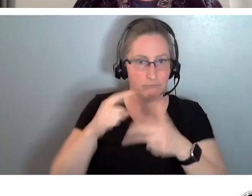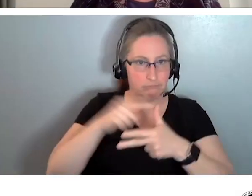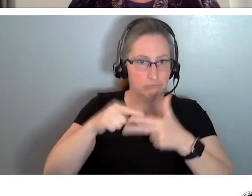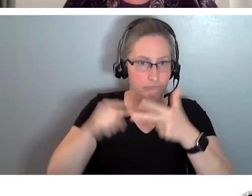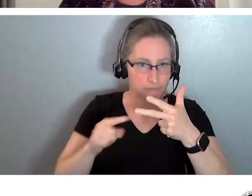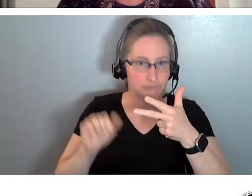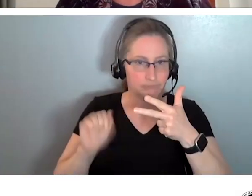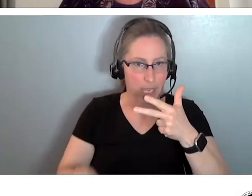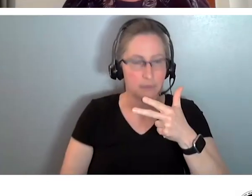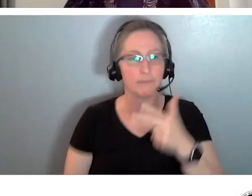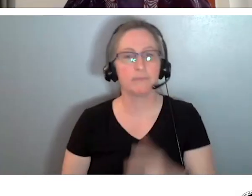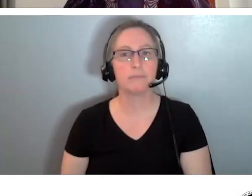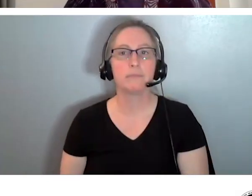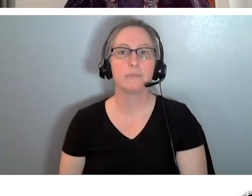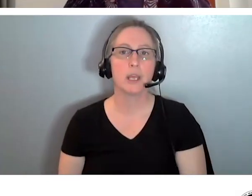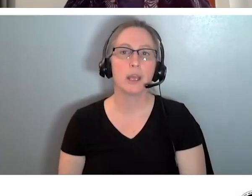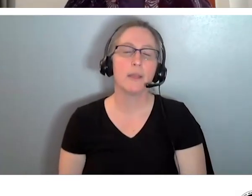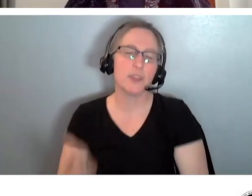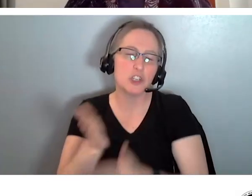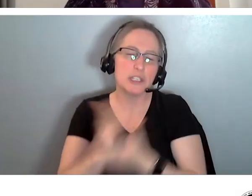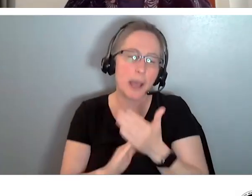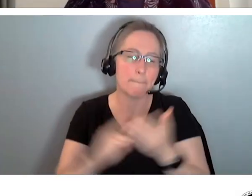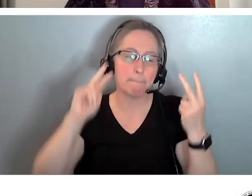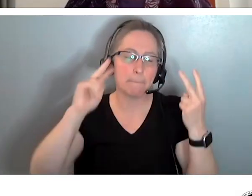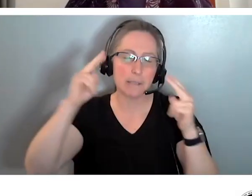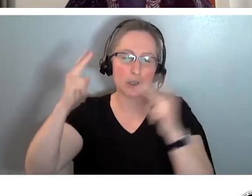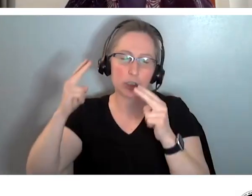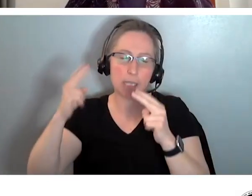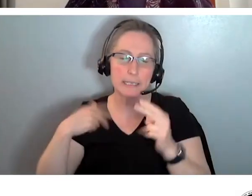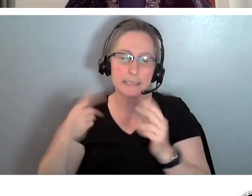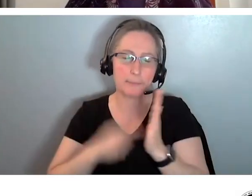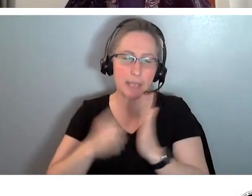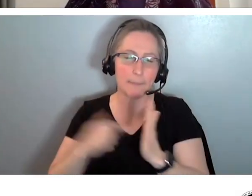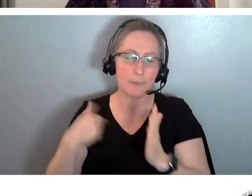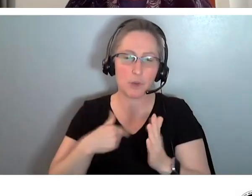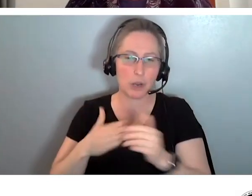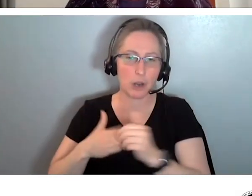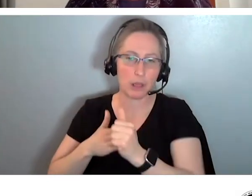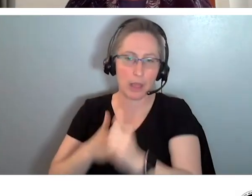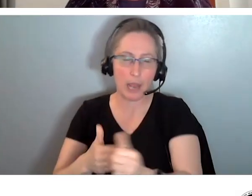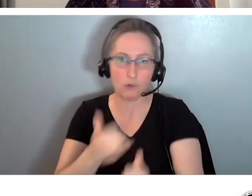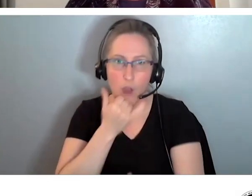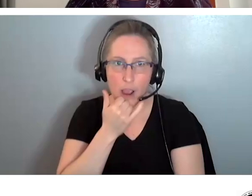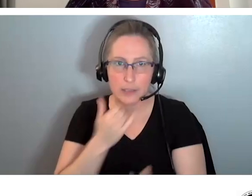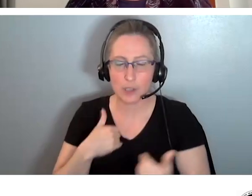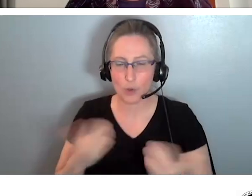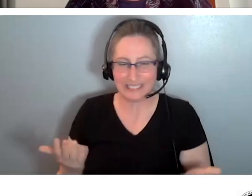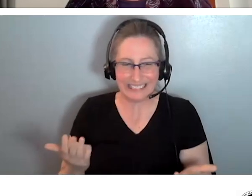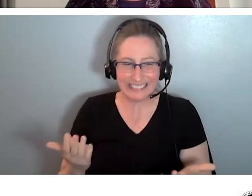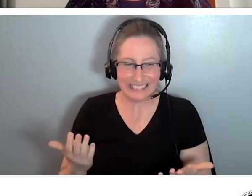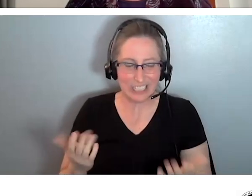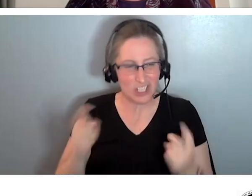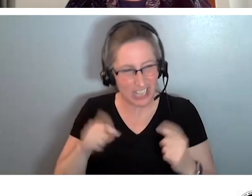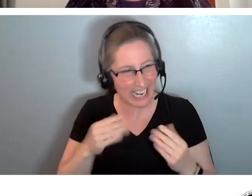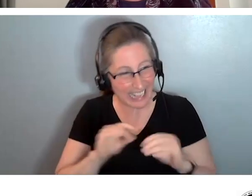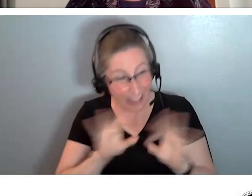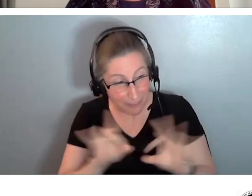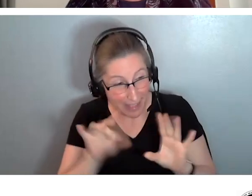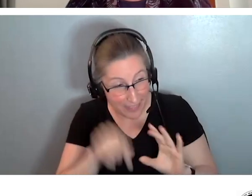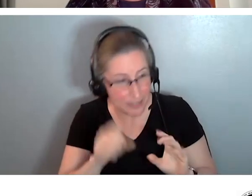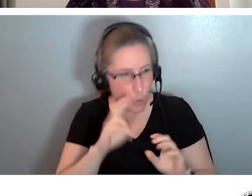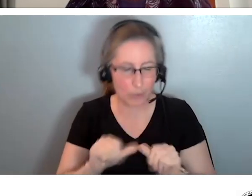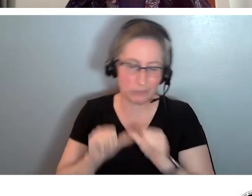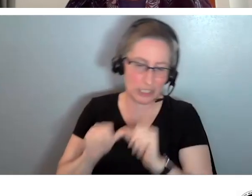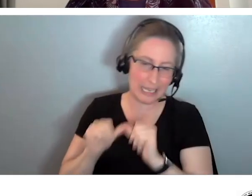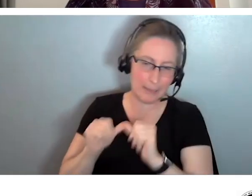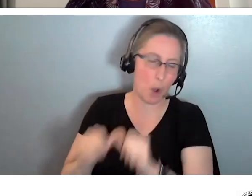have a misnomer in the field that I think misguides us. And sometimes I'm torn with just, should I give up trying to clarify this or should I